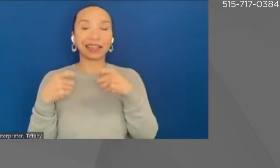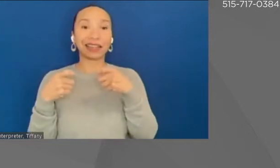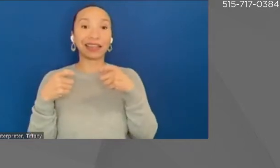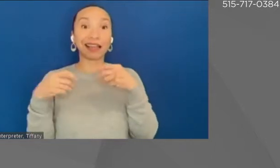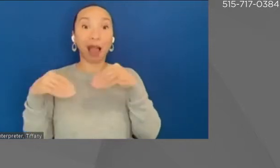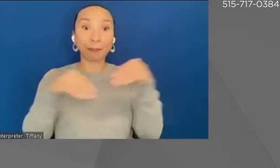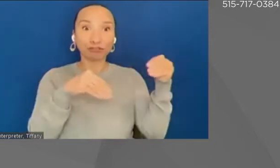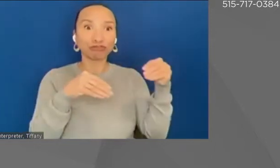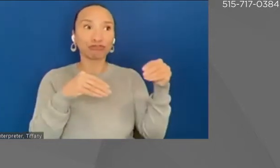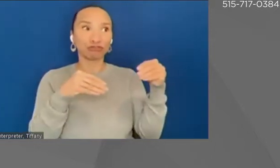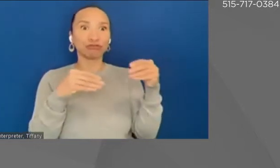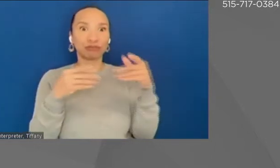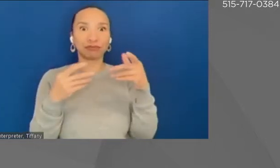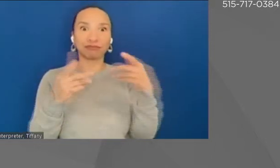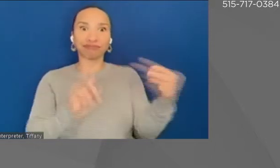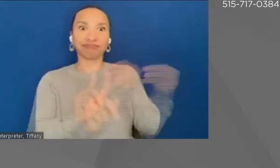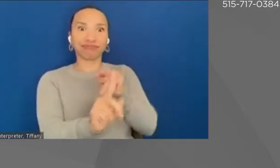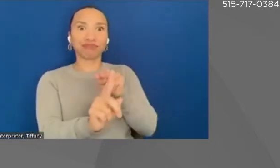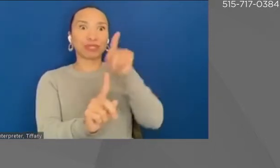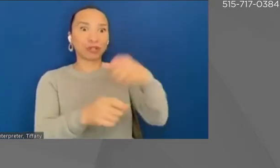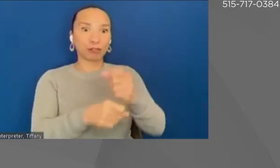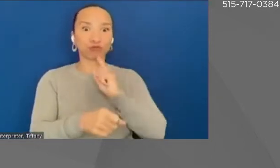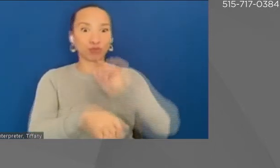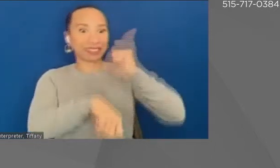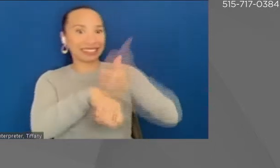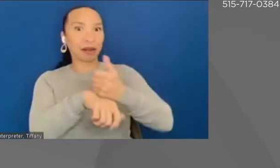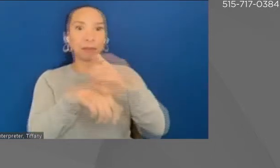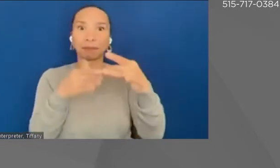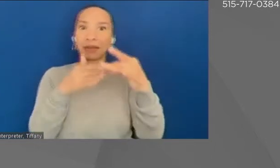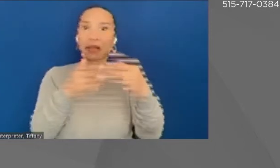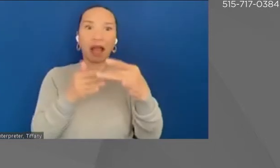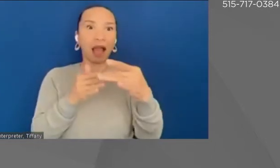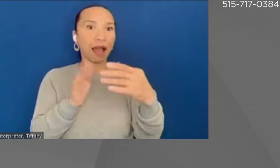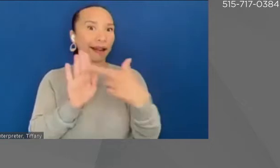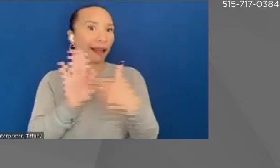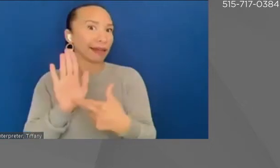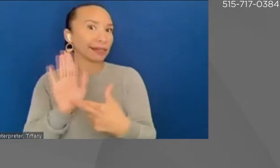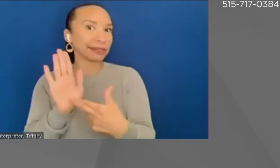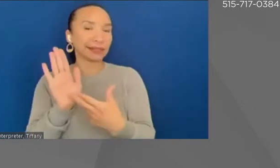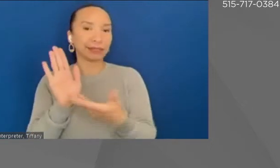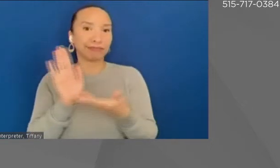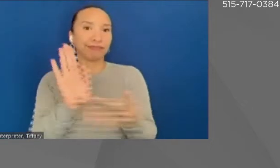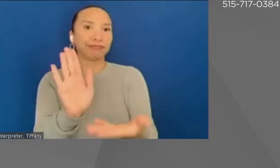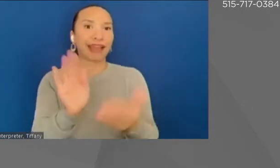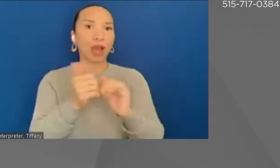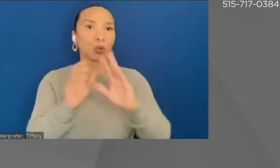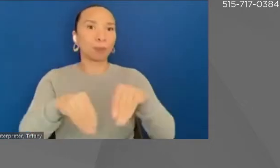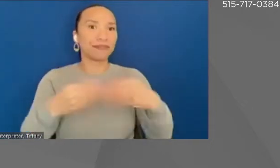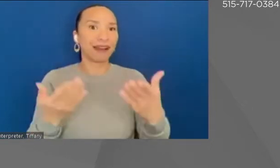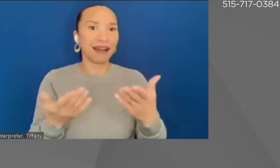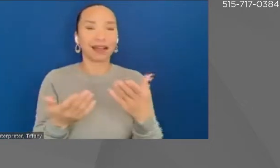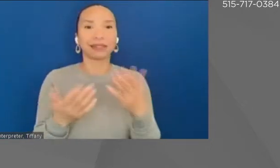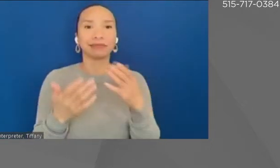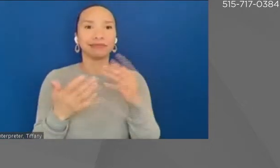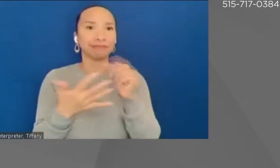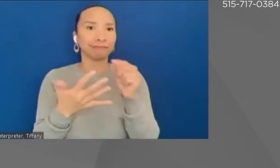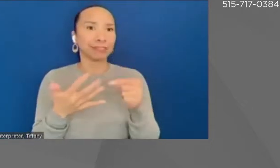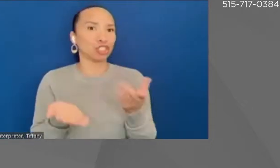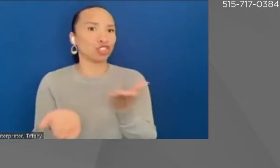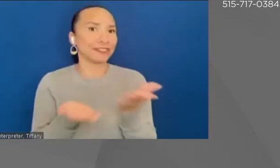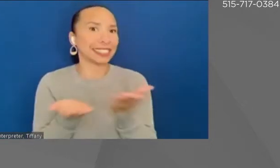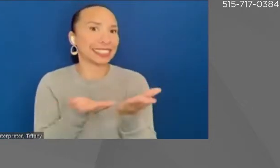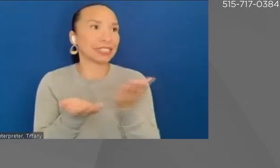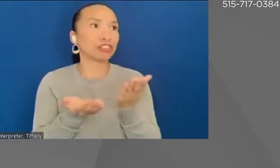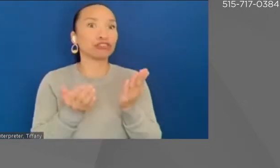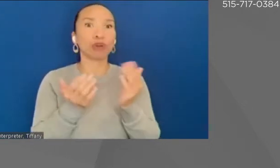guidelines when we are interventing and providing nutrition education to these individuals. And so how can we begin to really start to get